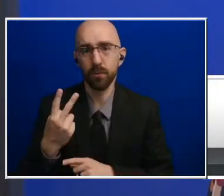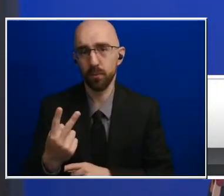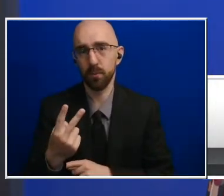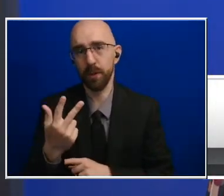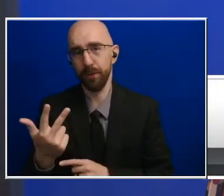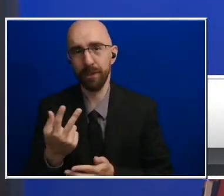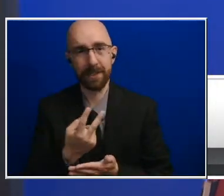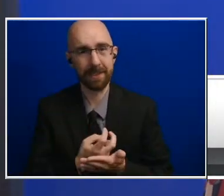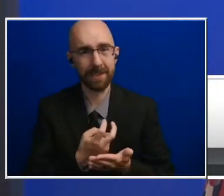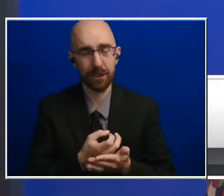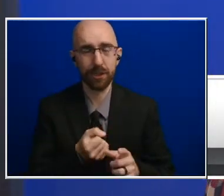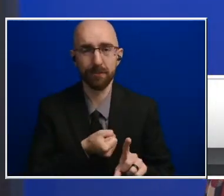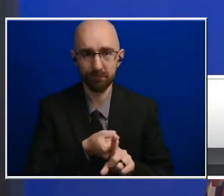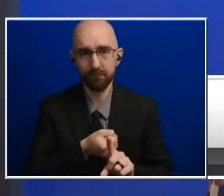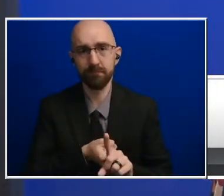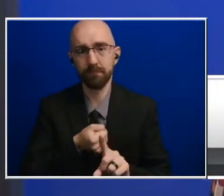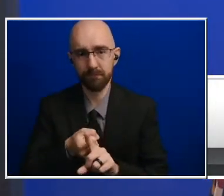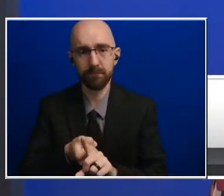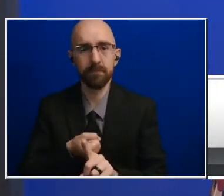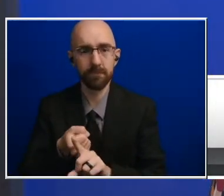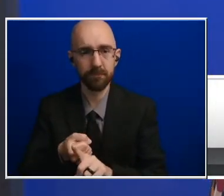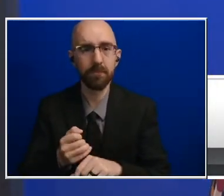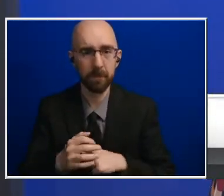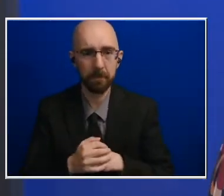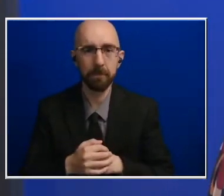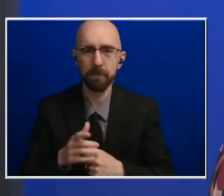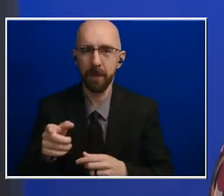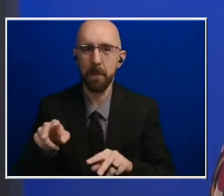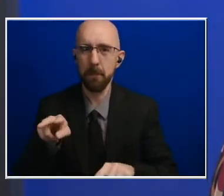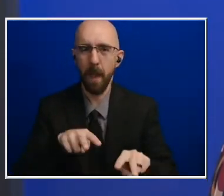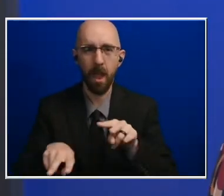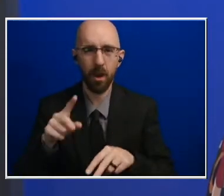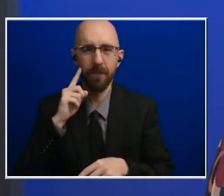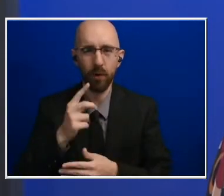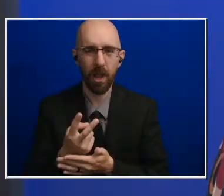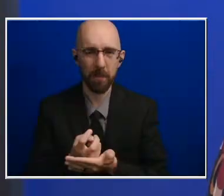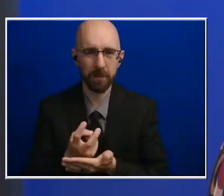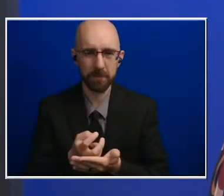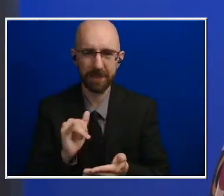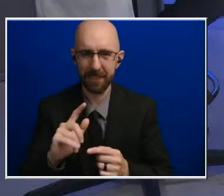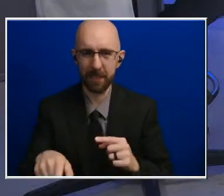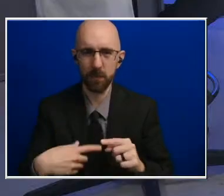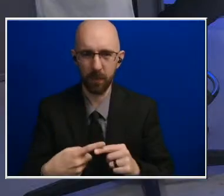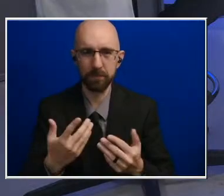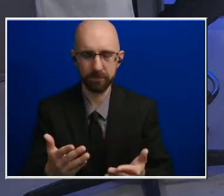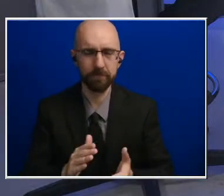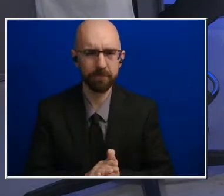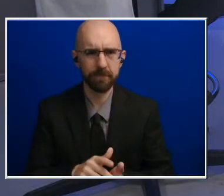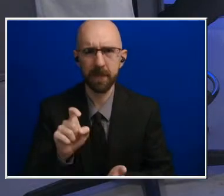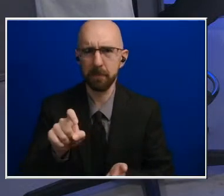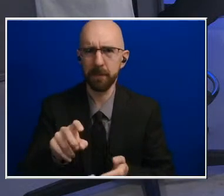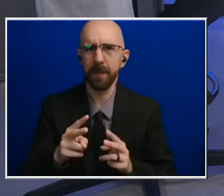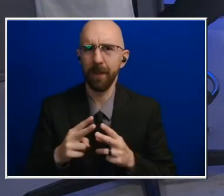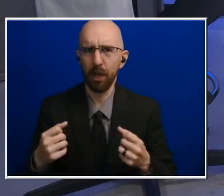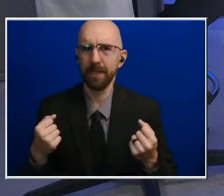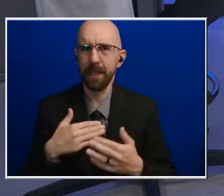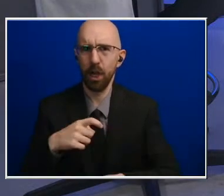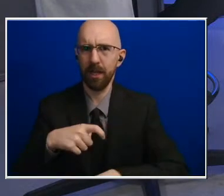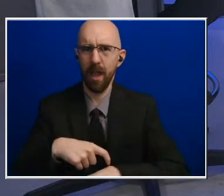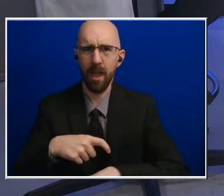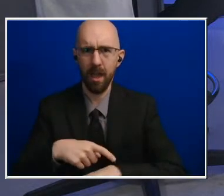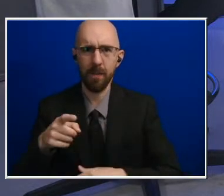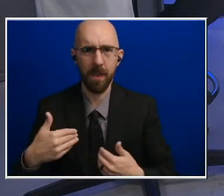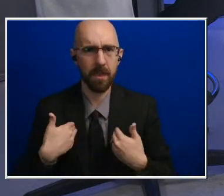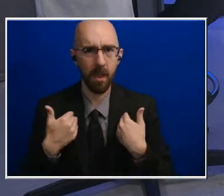they started monitoring me for epilepsy. And so, Yeah, it must have been a very scary time as a young parent watching